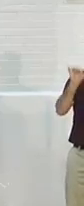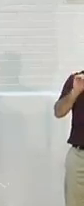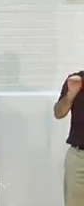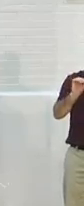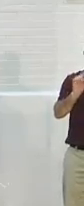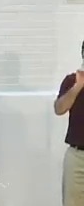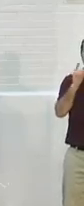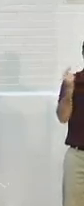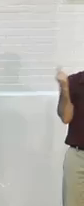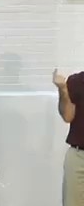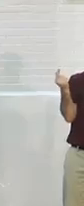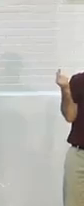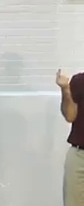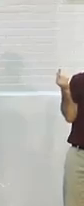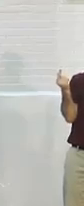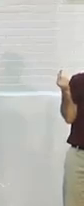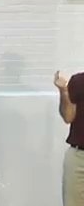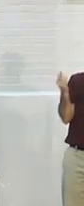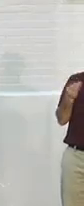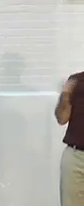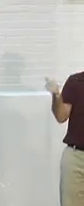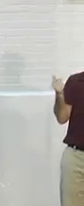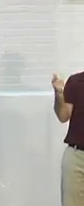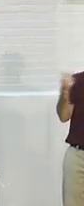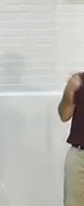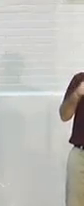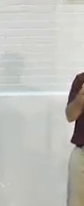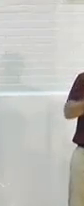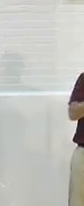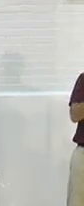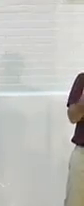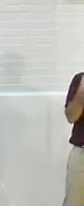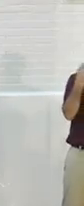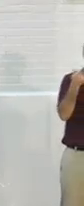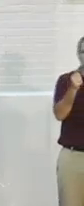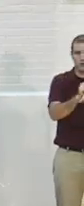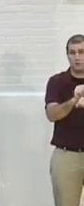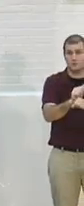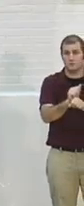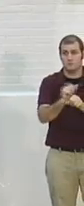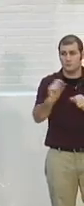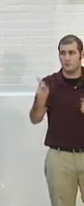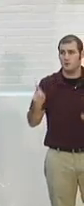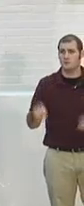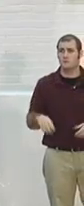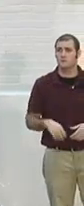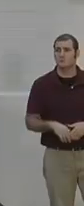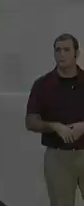no one single optimal solution, and we've got to try everything to see what works. All right?